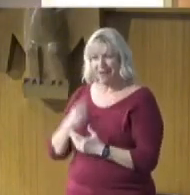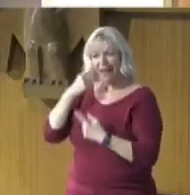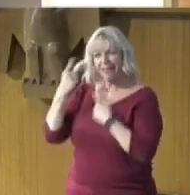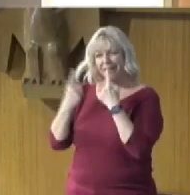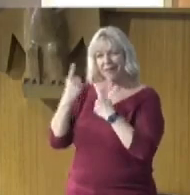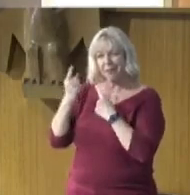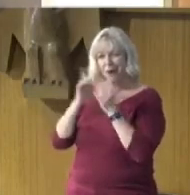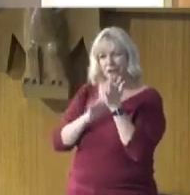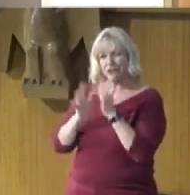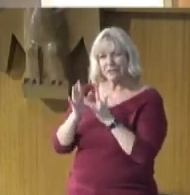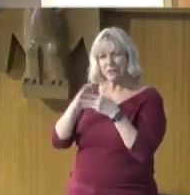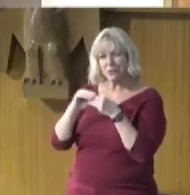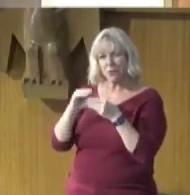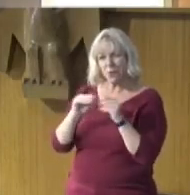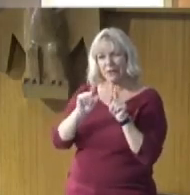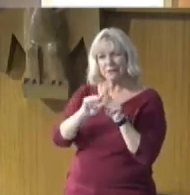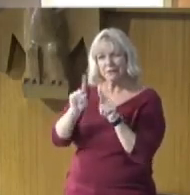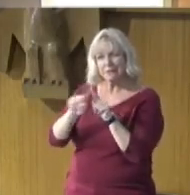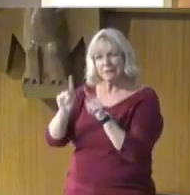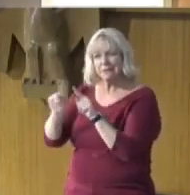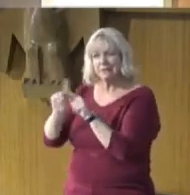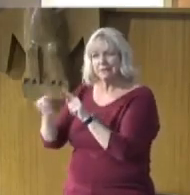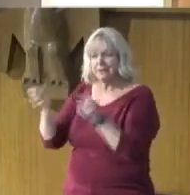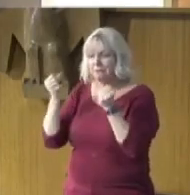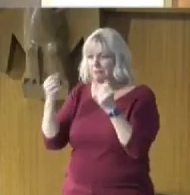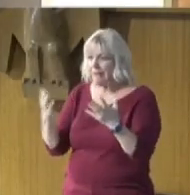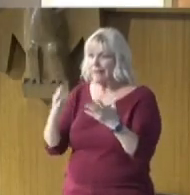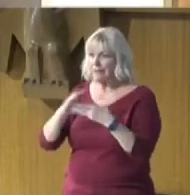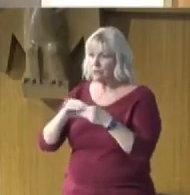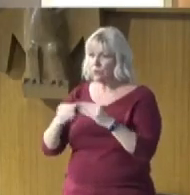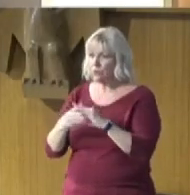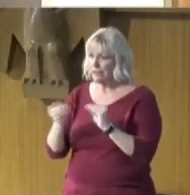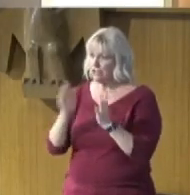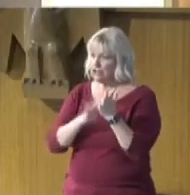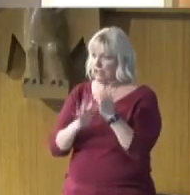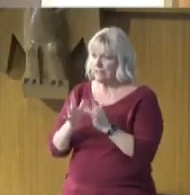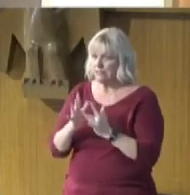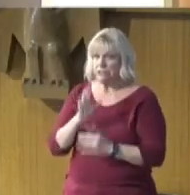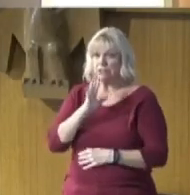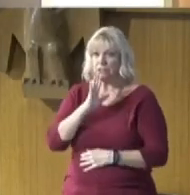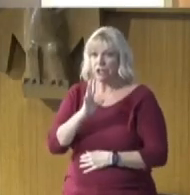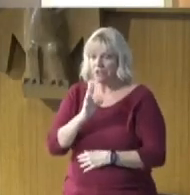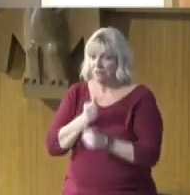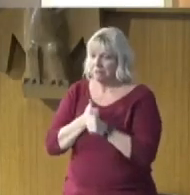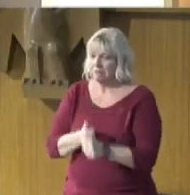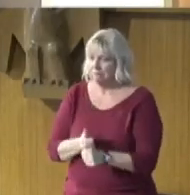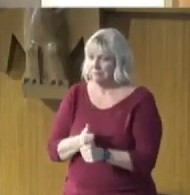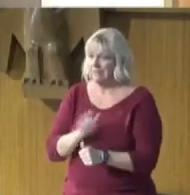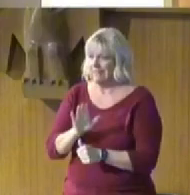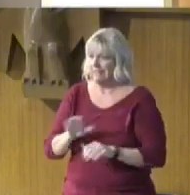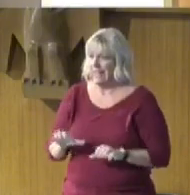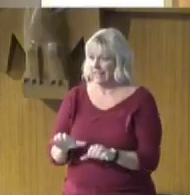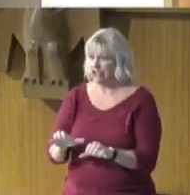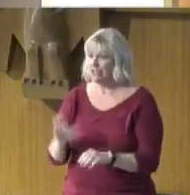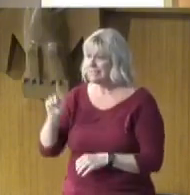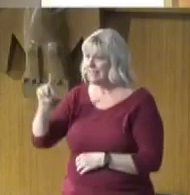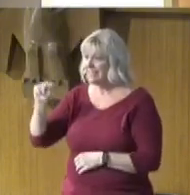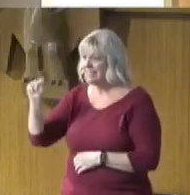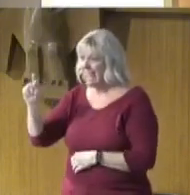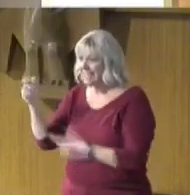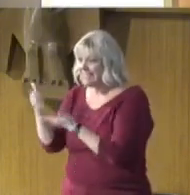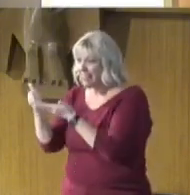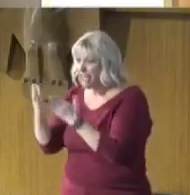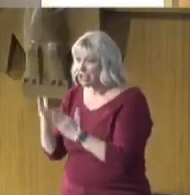Jesus, there are so many stories where Jesus puts his money where his mouth is. He goes to those same tax collectors and eats with